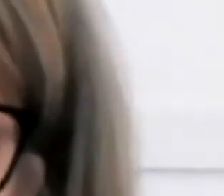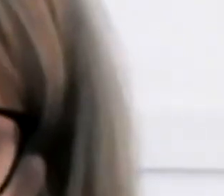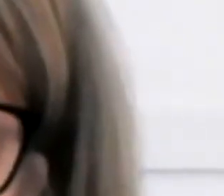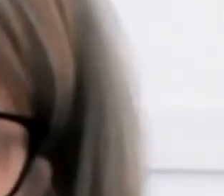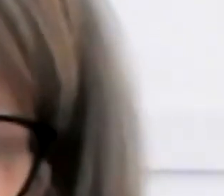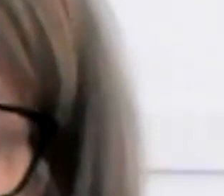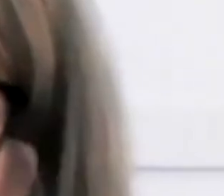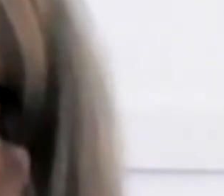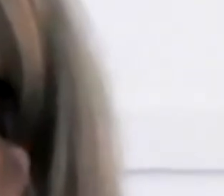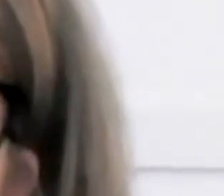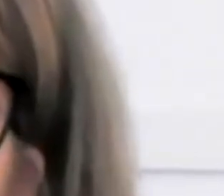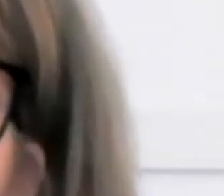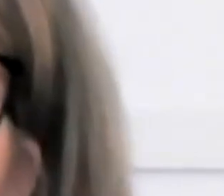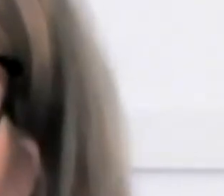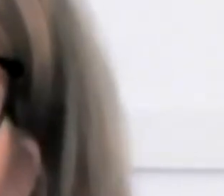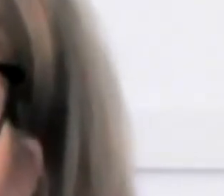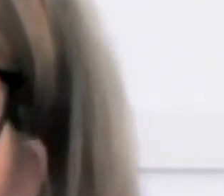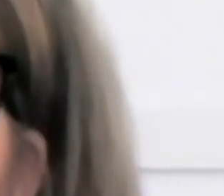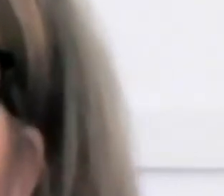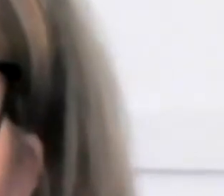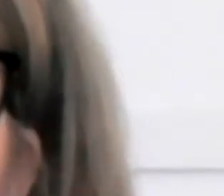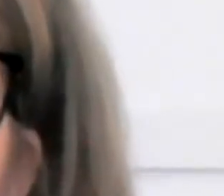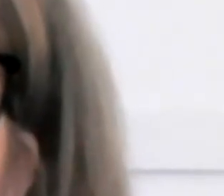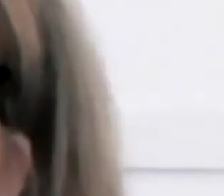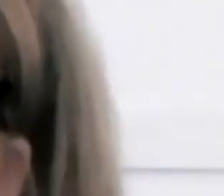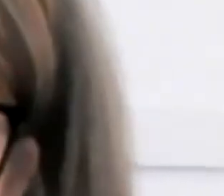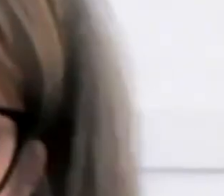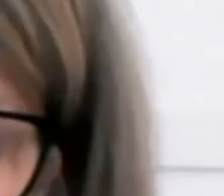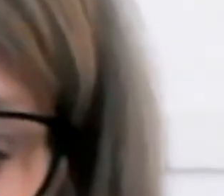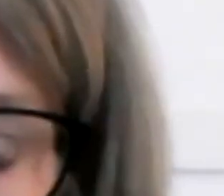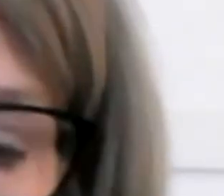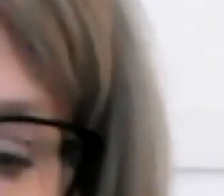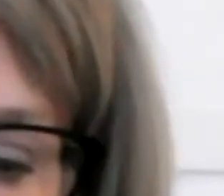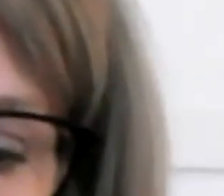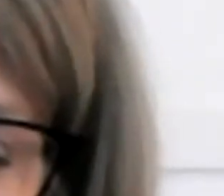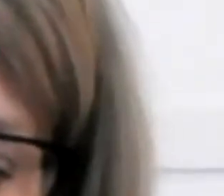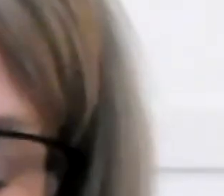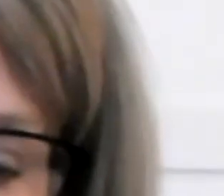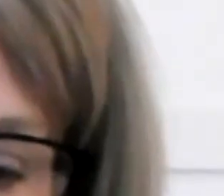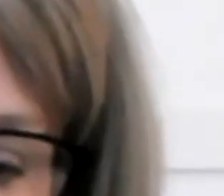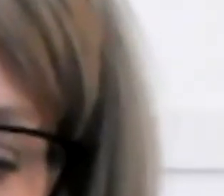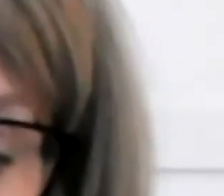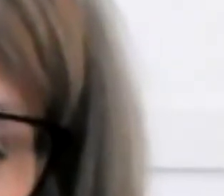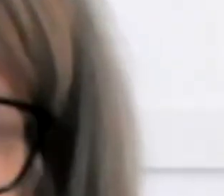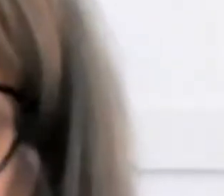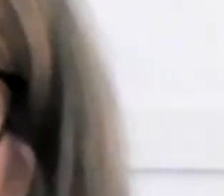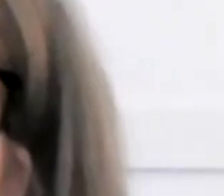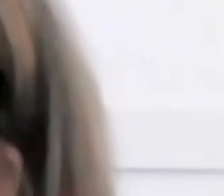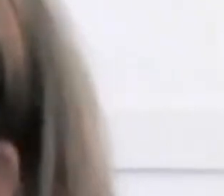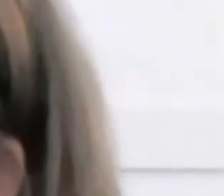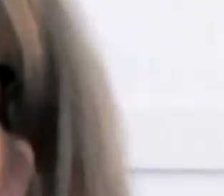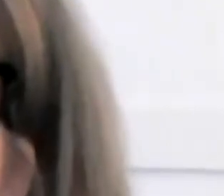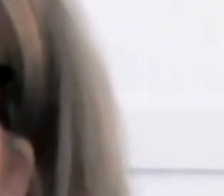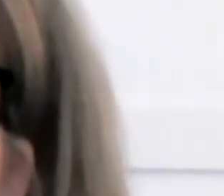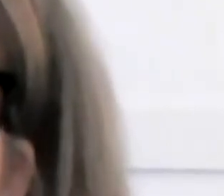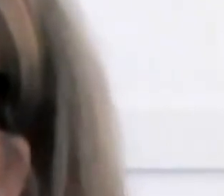very significant mind shift. It's a very significant shift in values and thinking. So I saw some